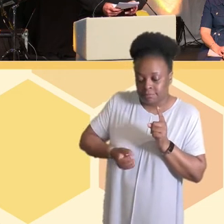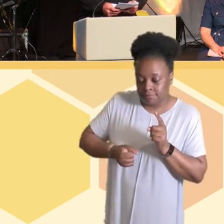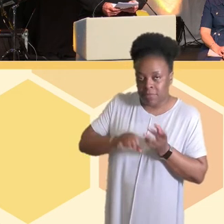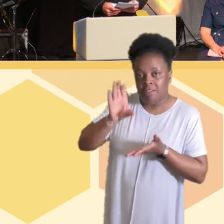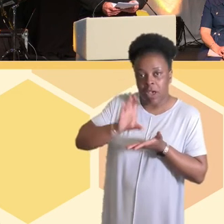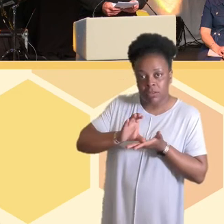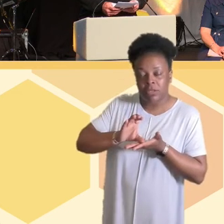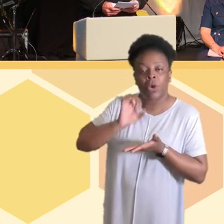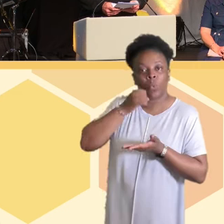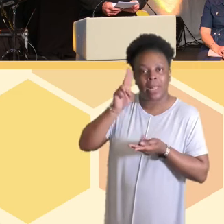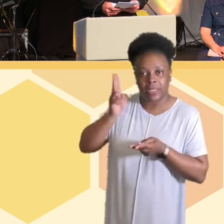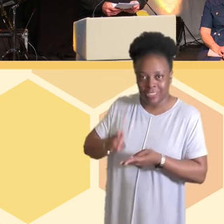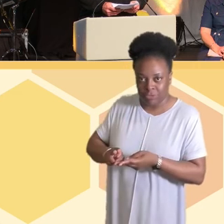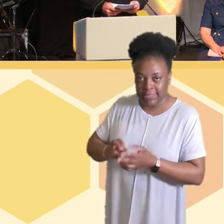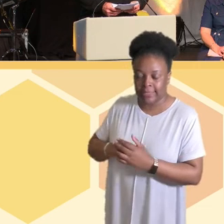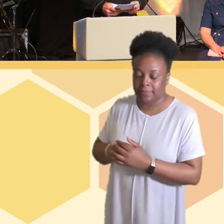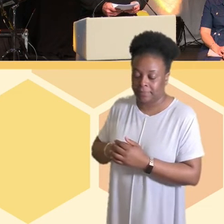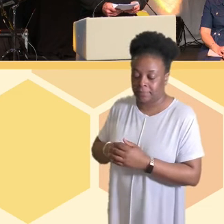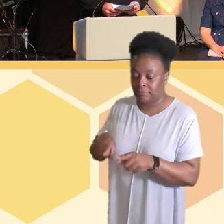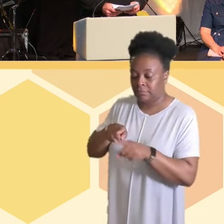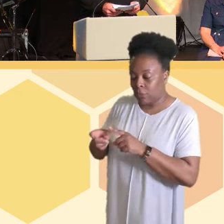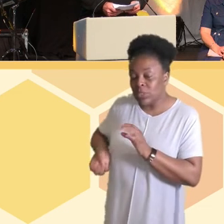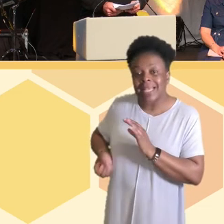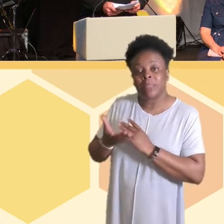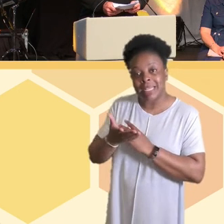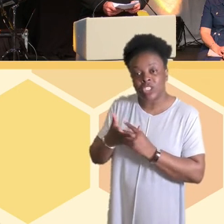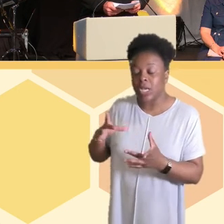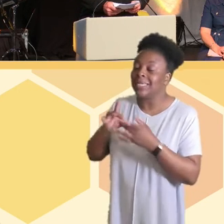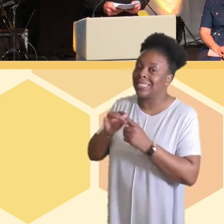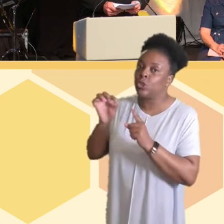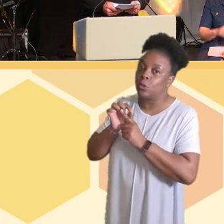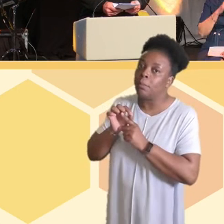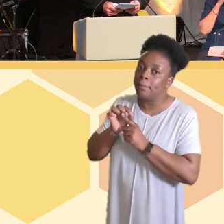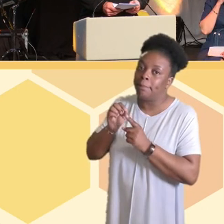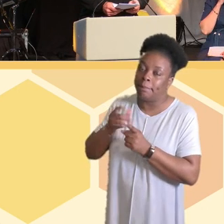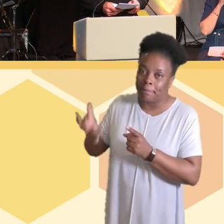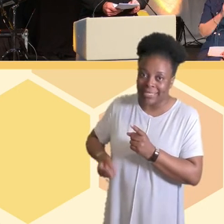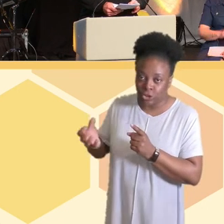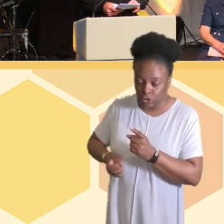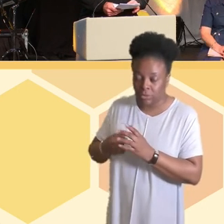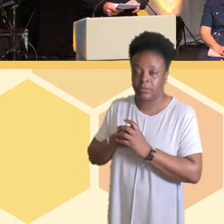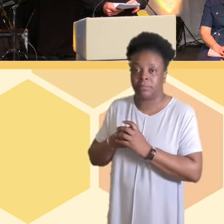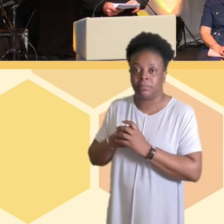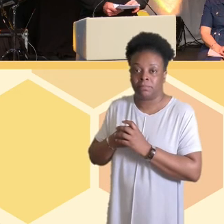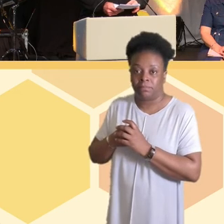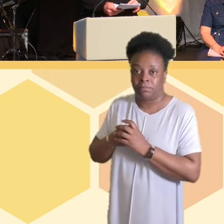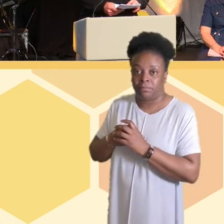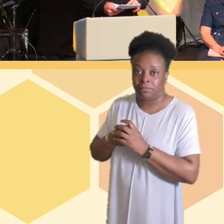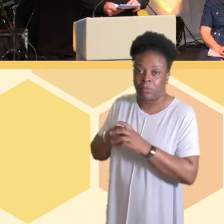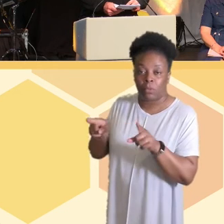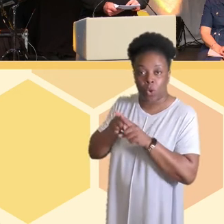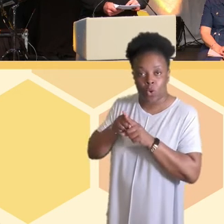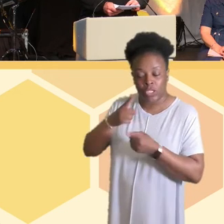Most of the designated expenditure relates to pensions, but a significant other item of expenditure is on